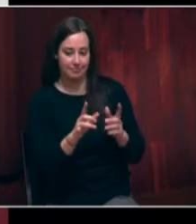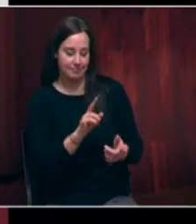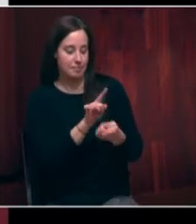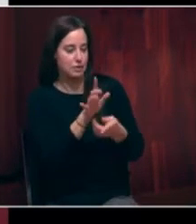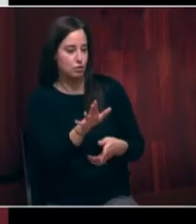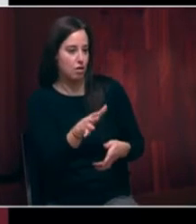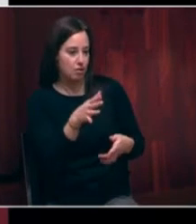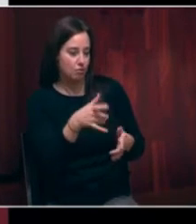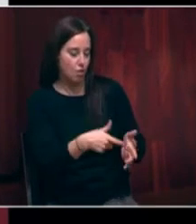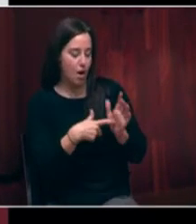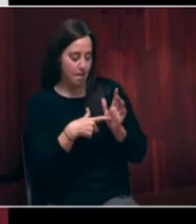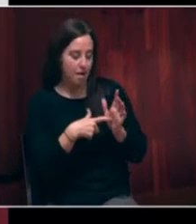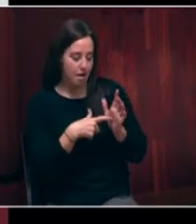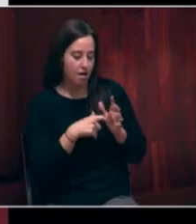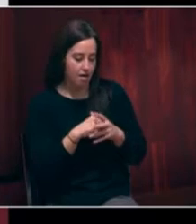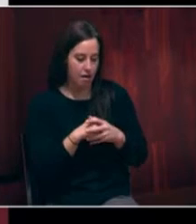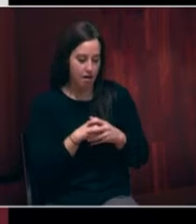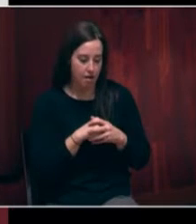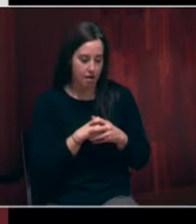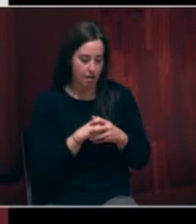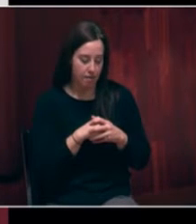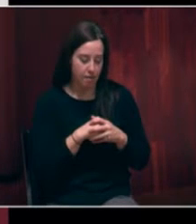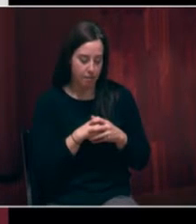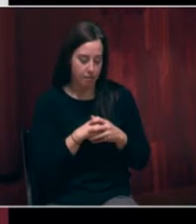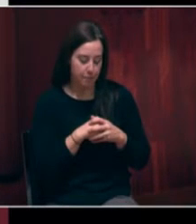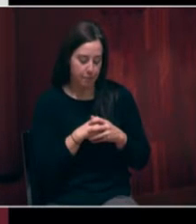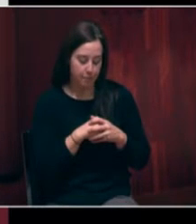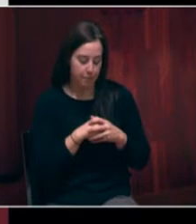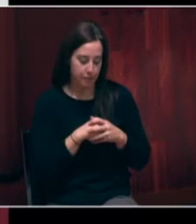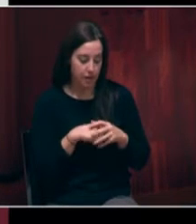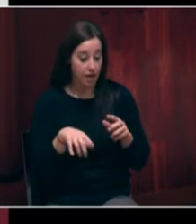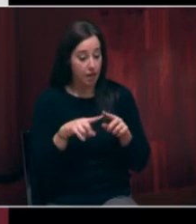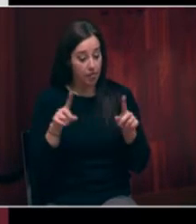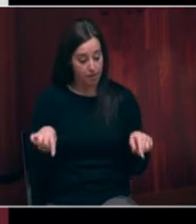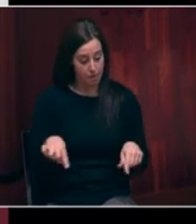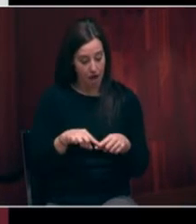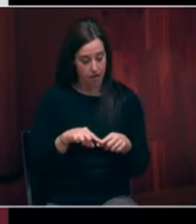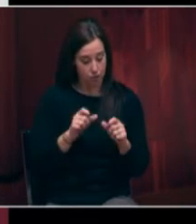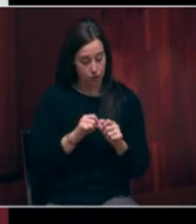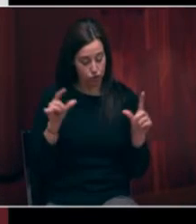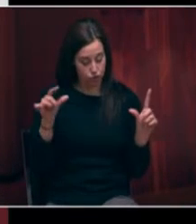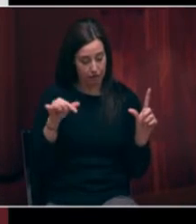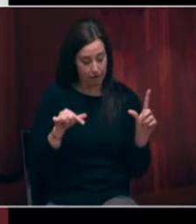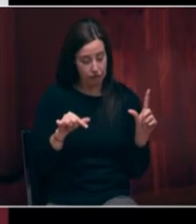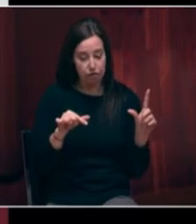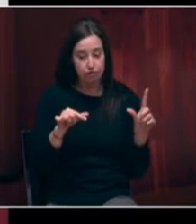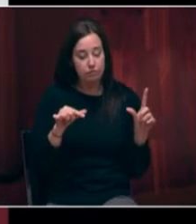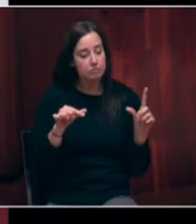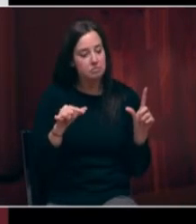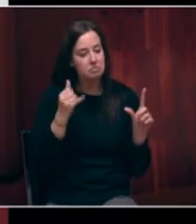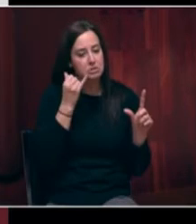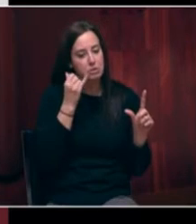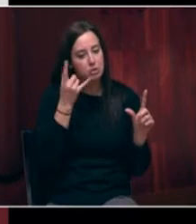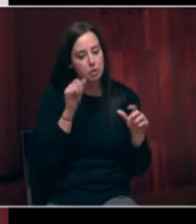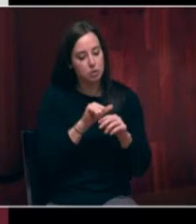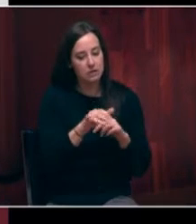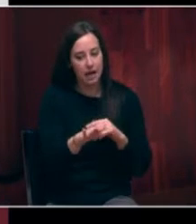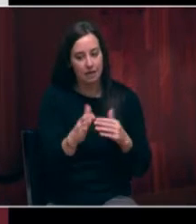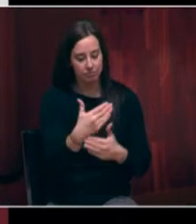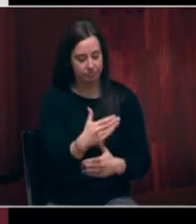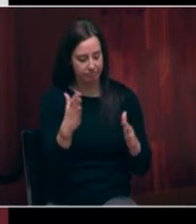to identify things when you ship them out. Of course, I have a box on the screen here. So let's imagine that you want to send a box of CUI, or you're an